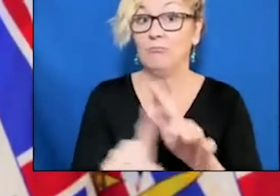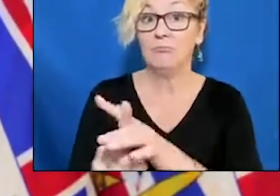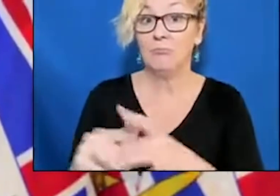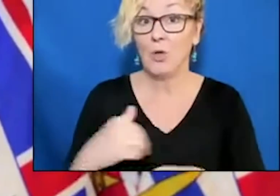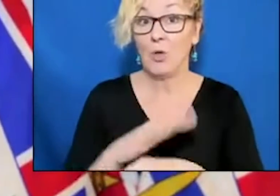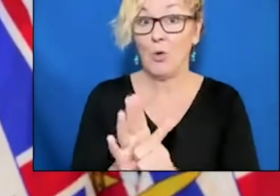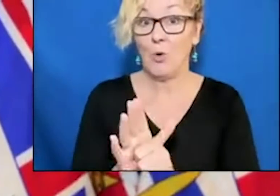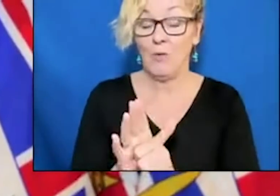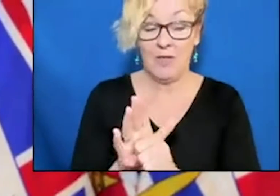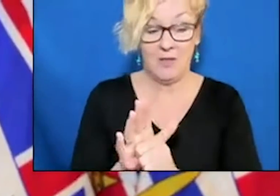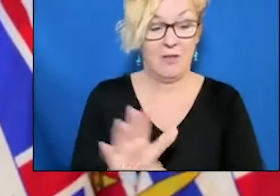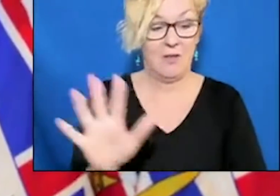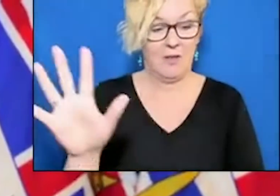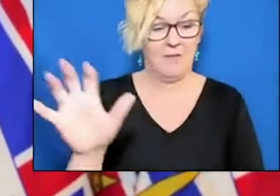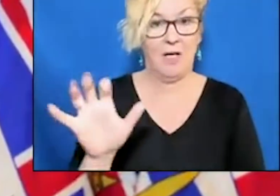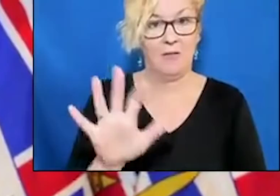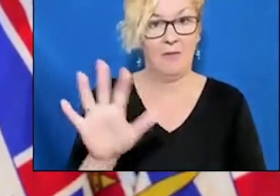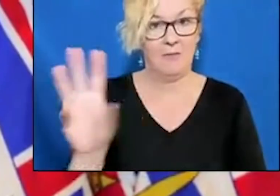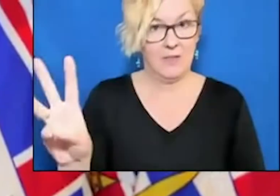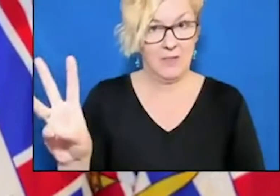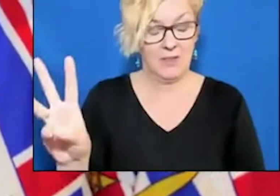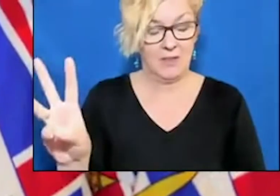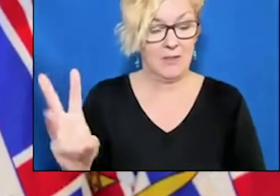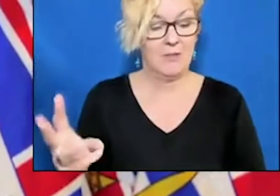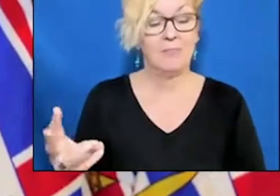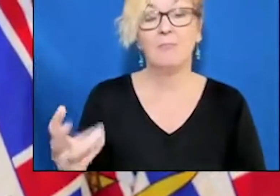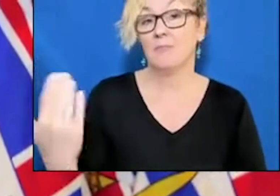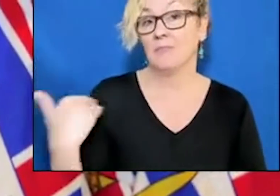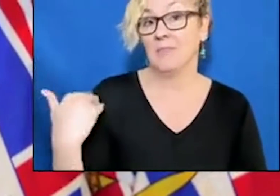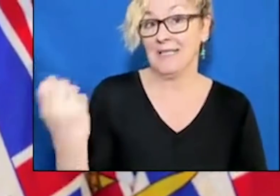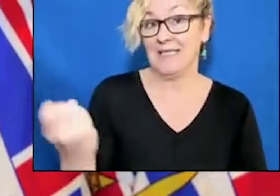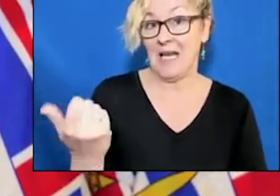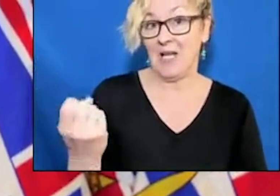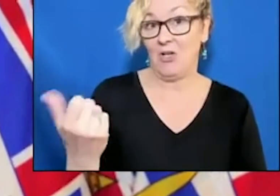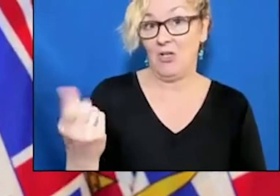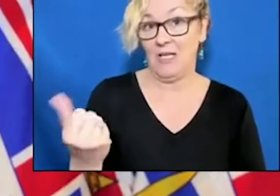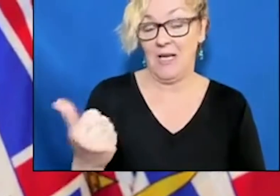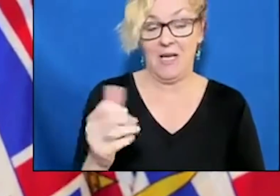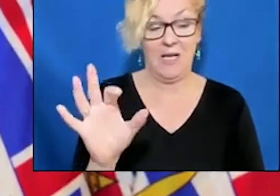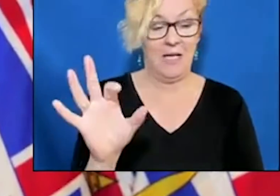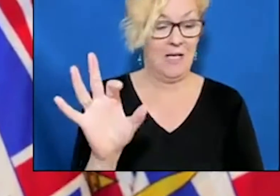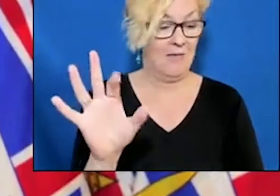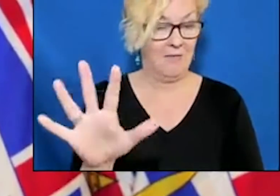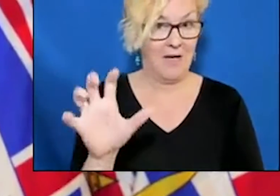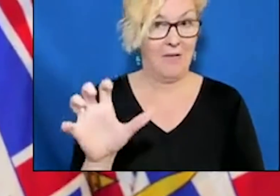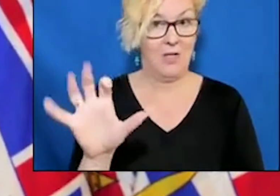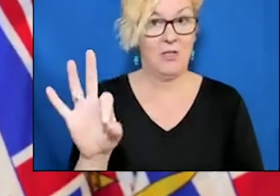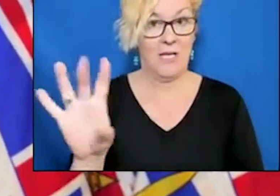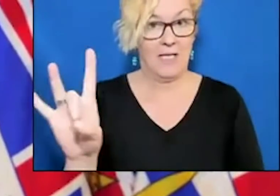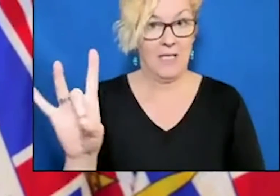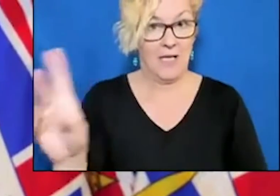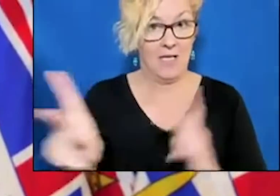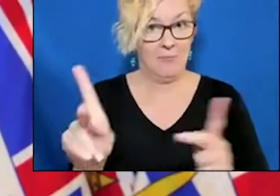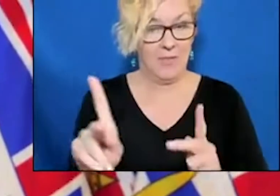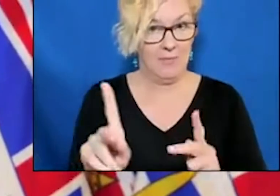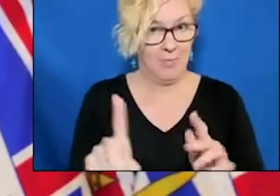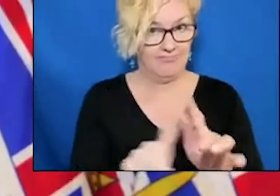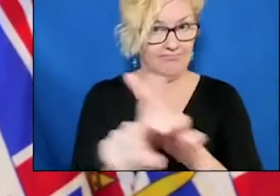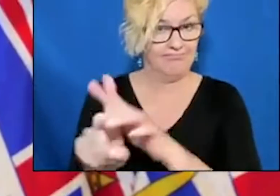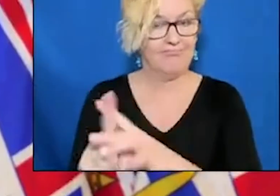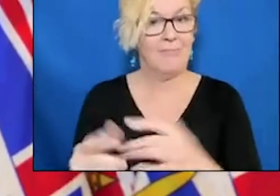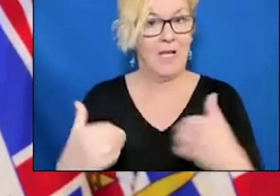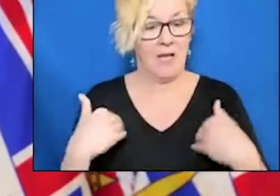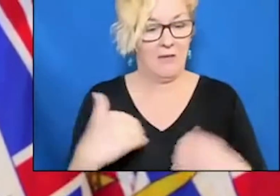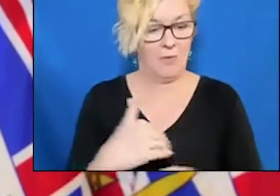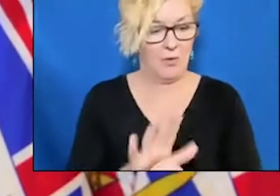reported here in British Columbia. Saturday to Sunday an additional 598 people were diagnosed with COVID-19,